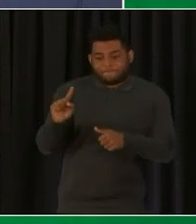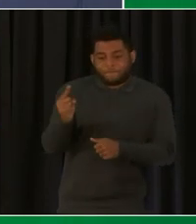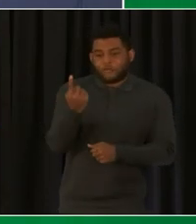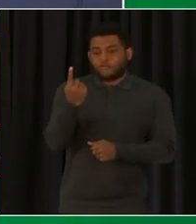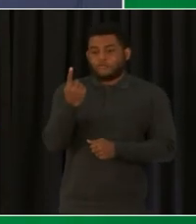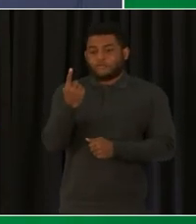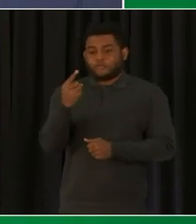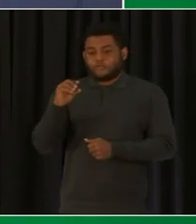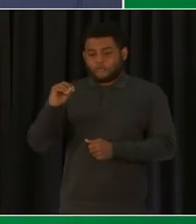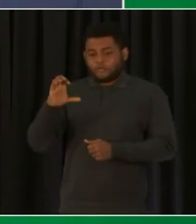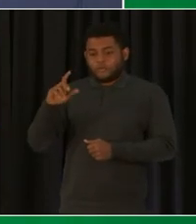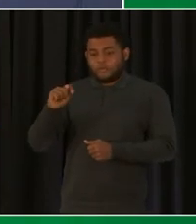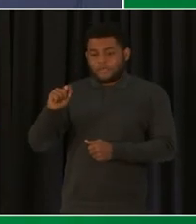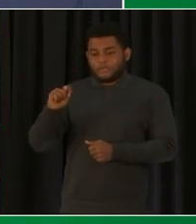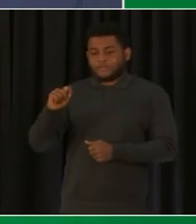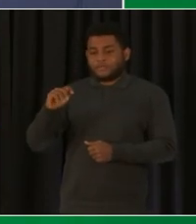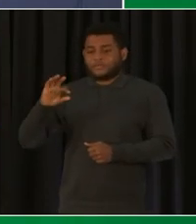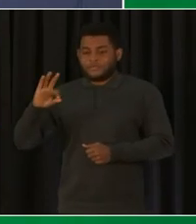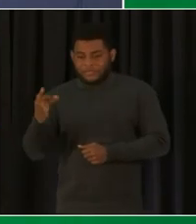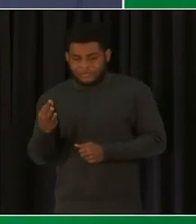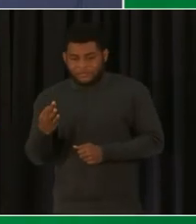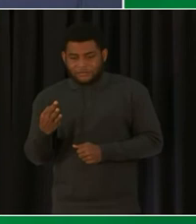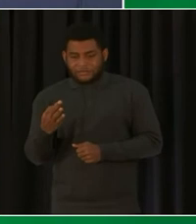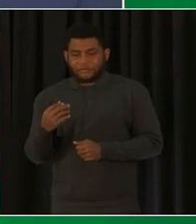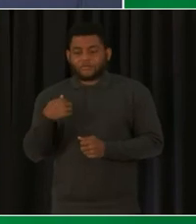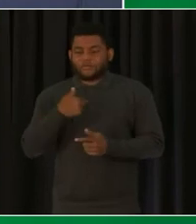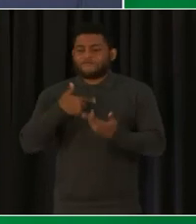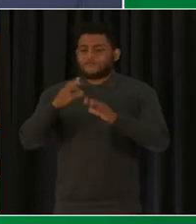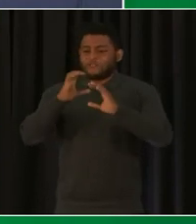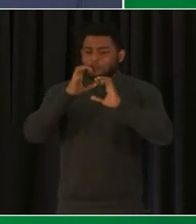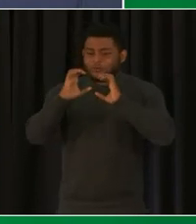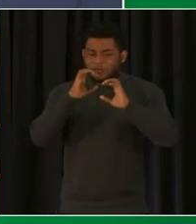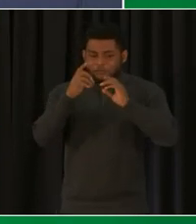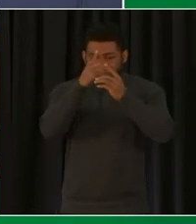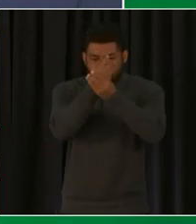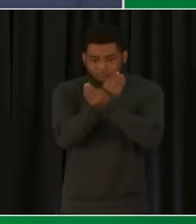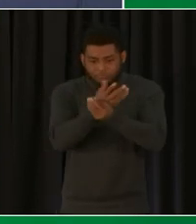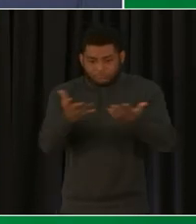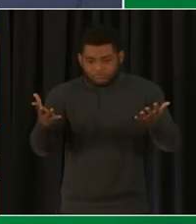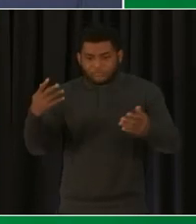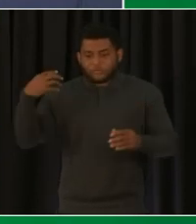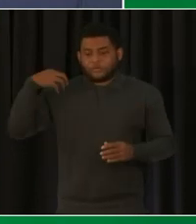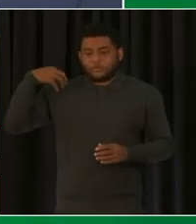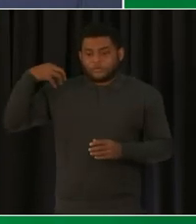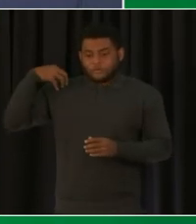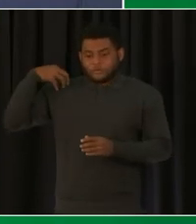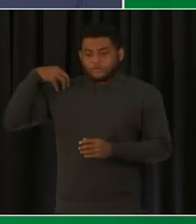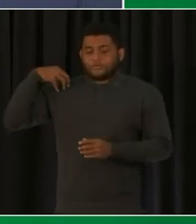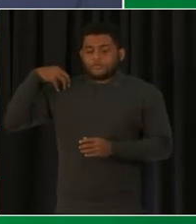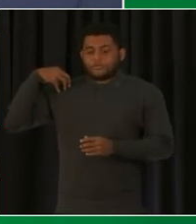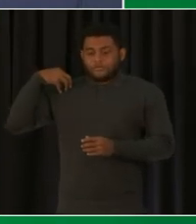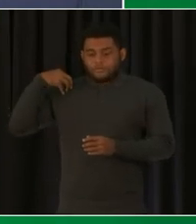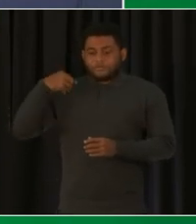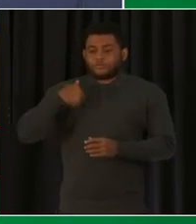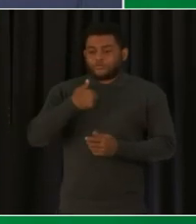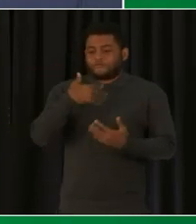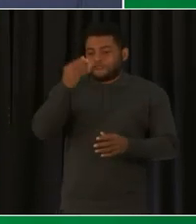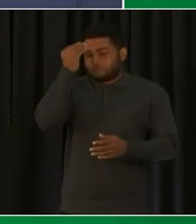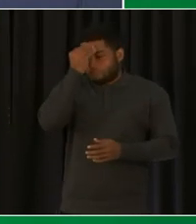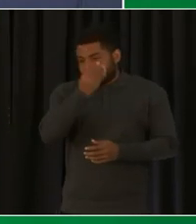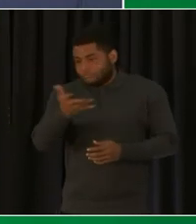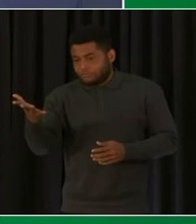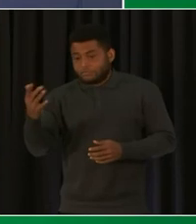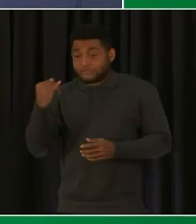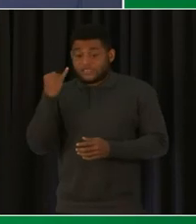9th. And we've communicated that to coaches and athletic directors so that information can be